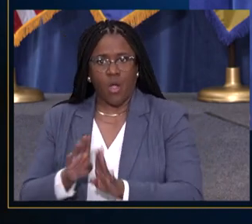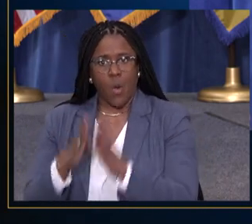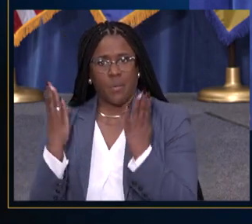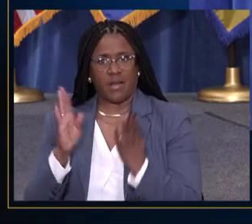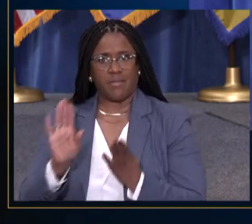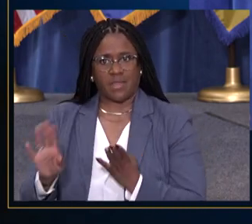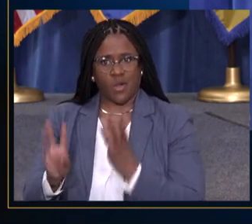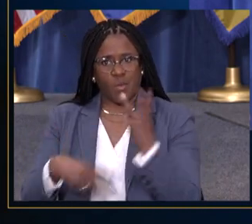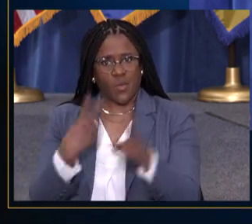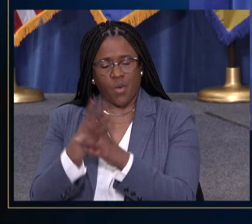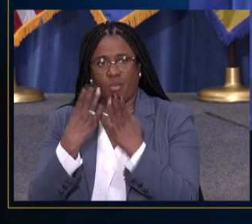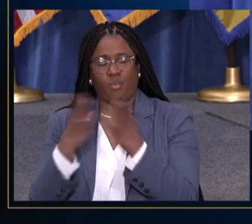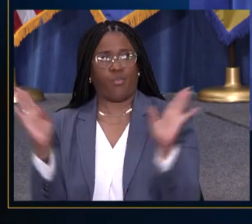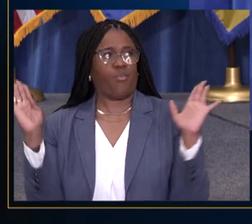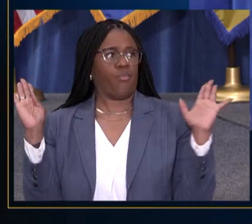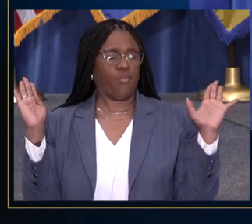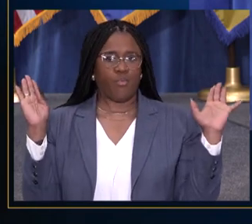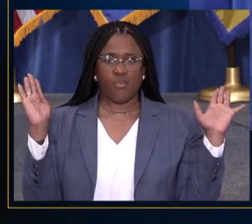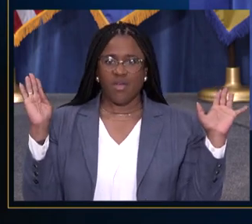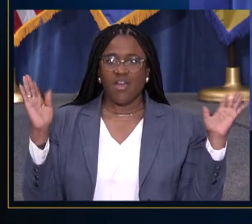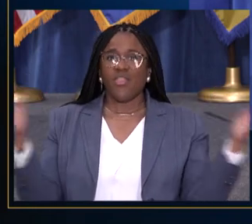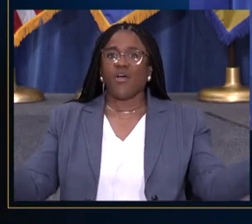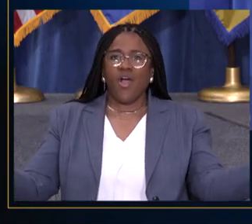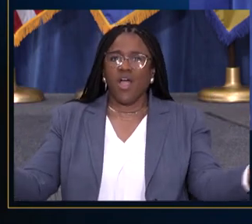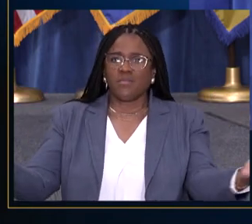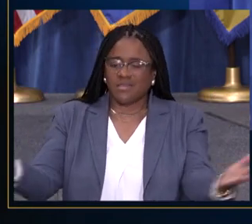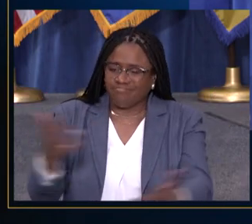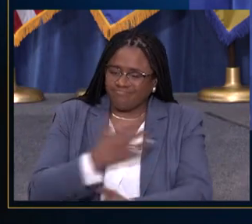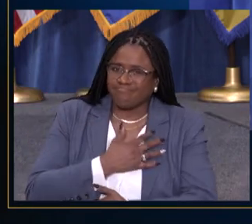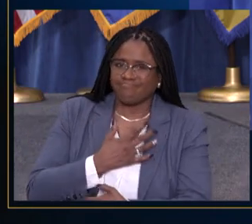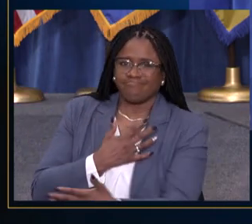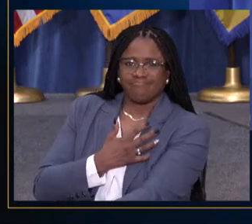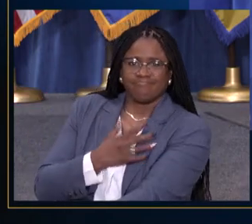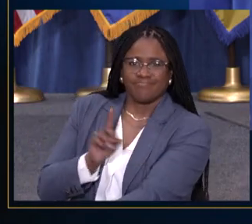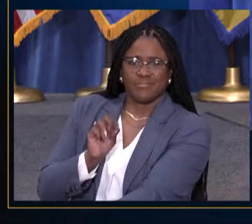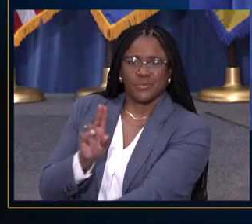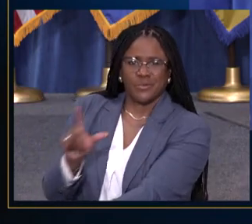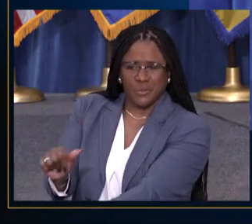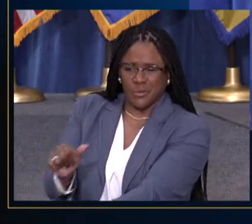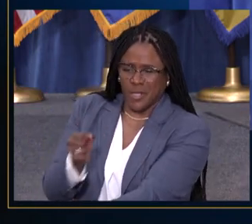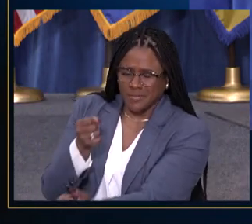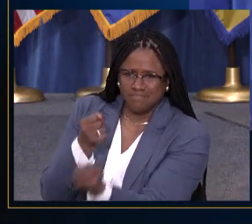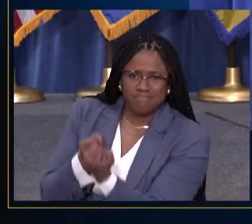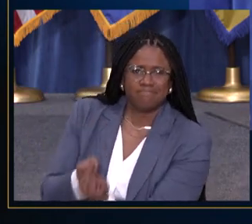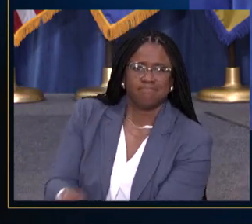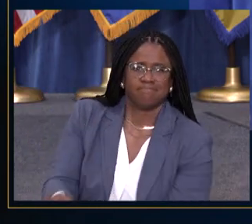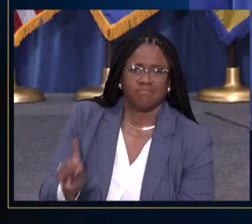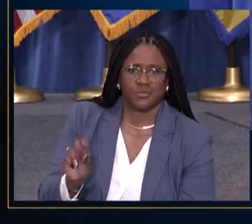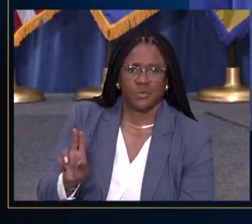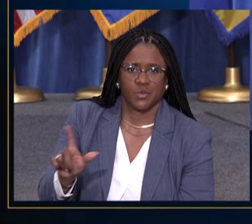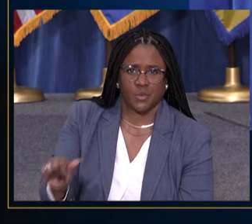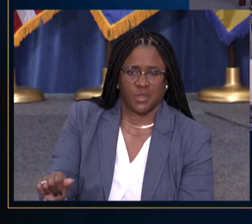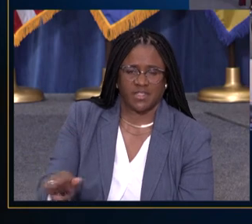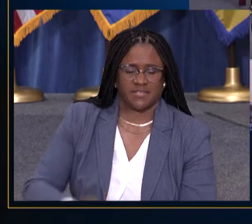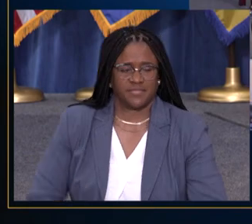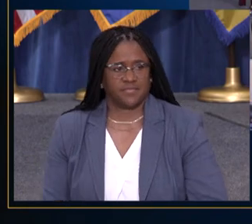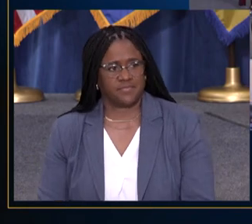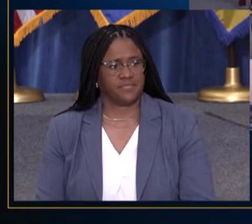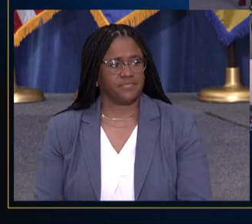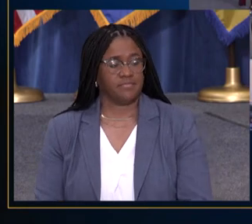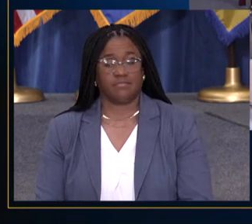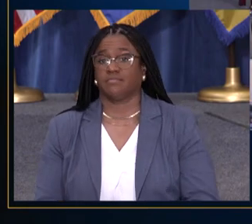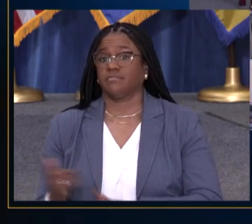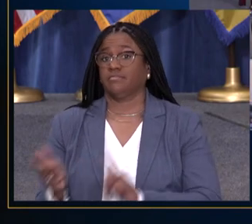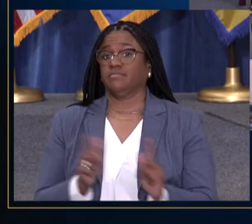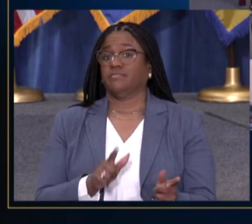their world and their arms, if you will, to embrace the doula workforce and the work that comes with that. I'm going to turn